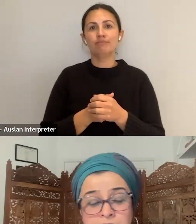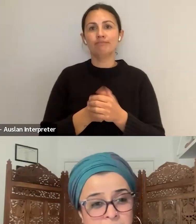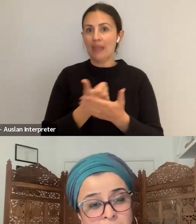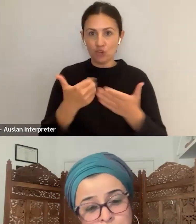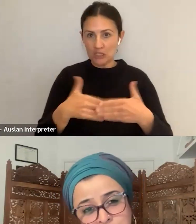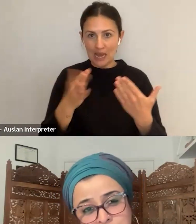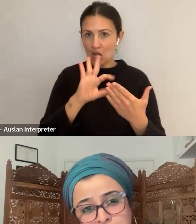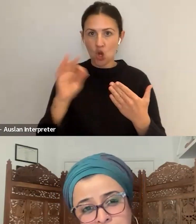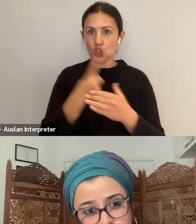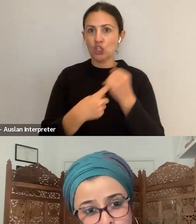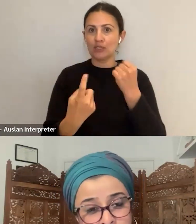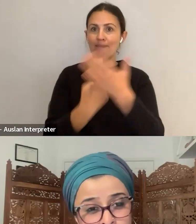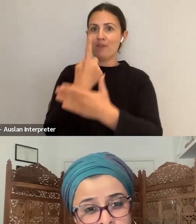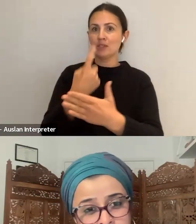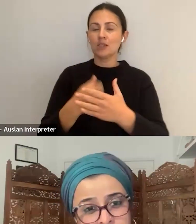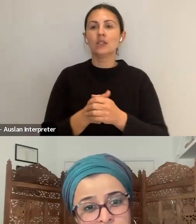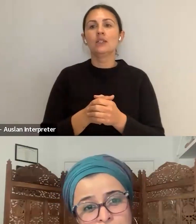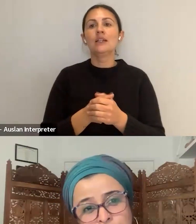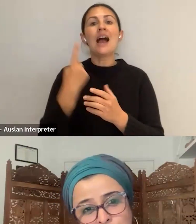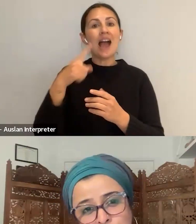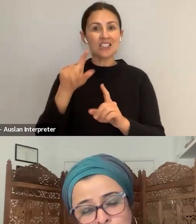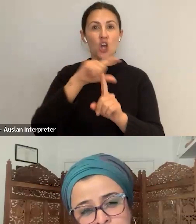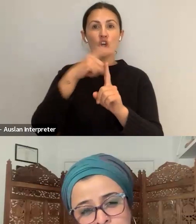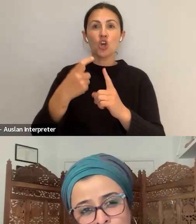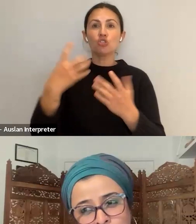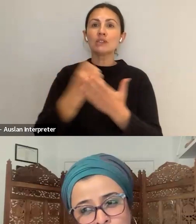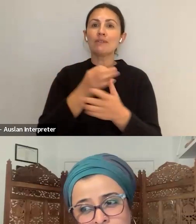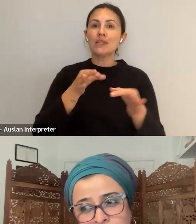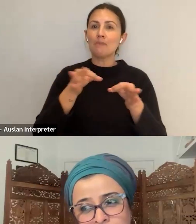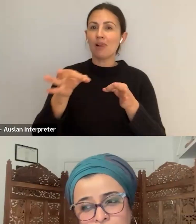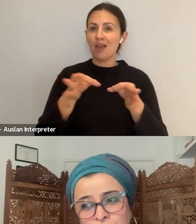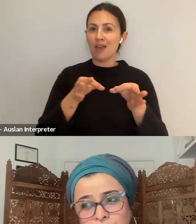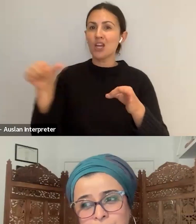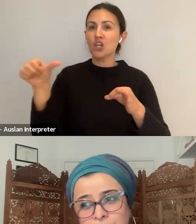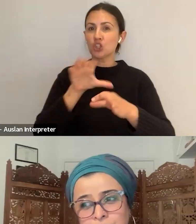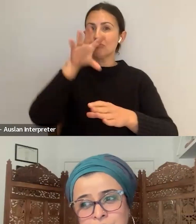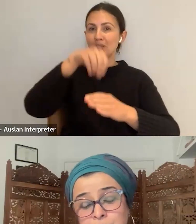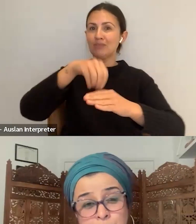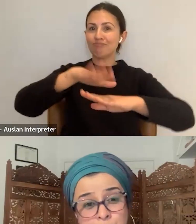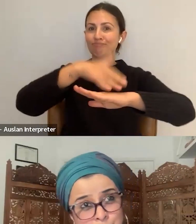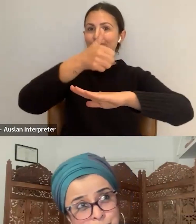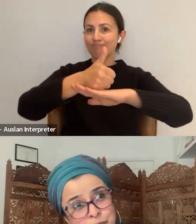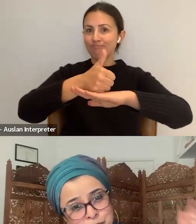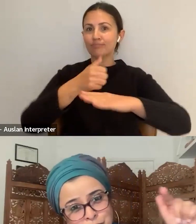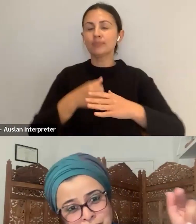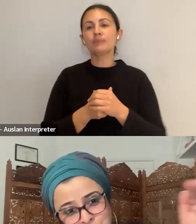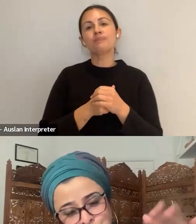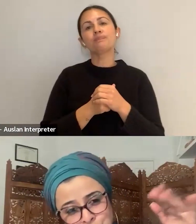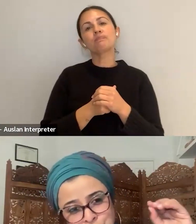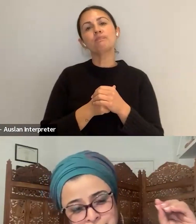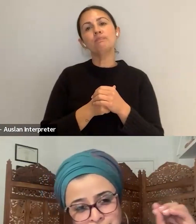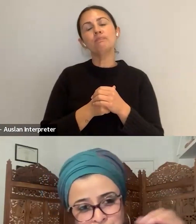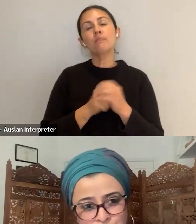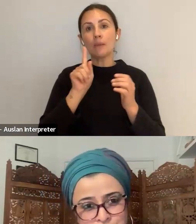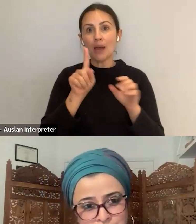And it had a cultural safety plan as well in place for all the members that were going there. So, but beyond that,